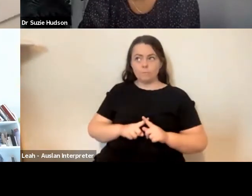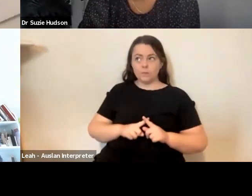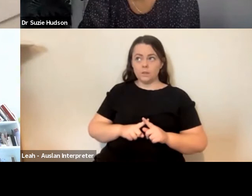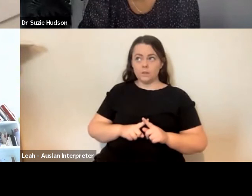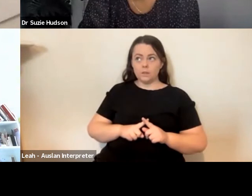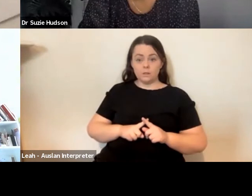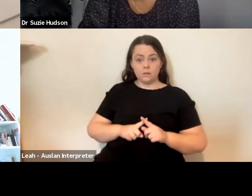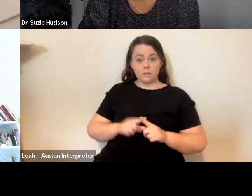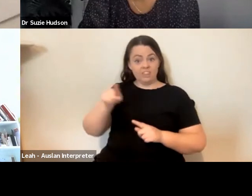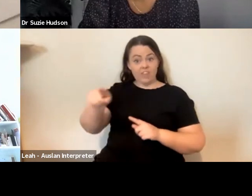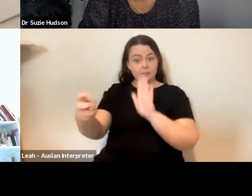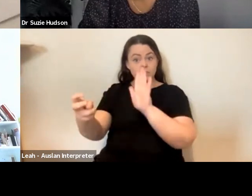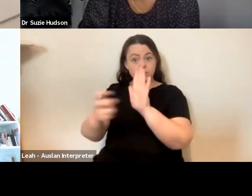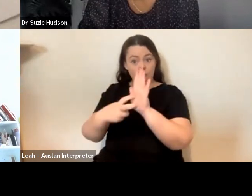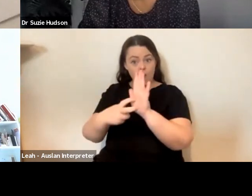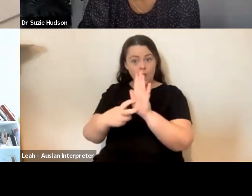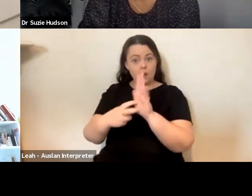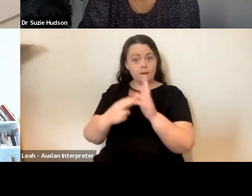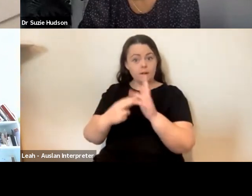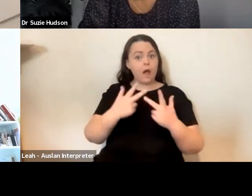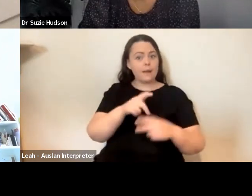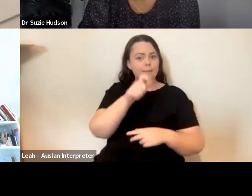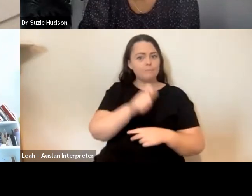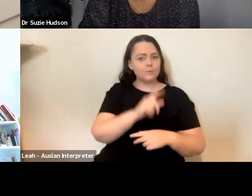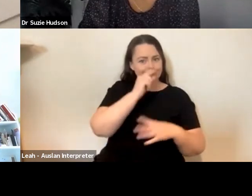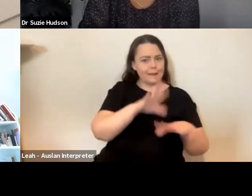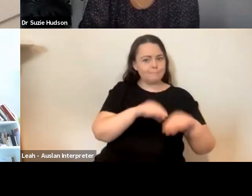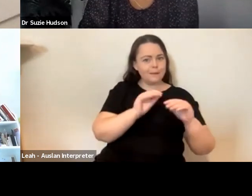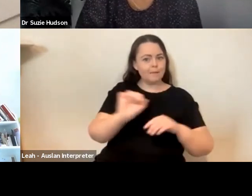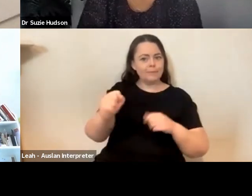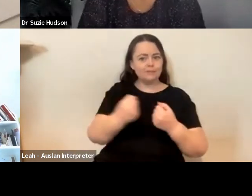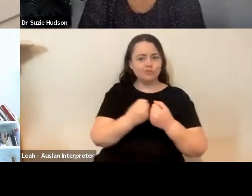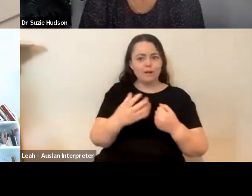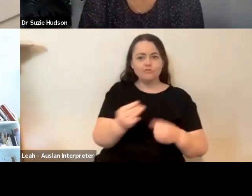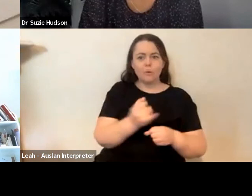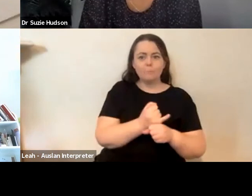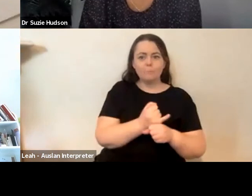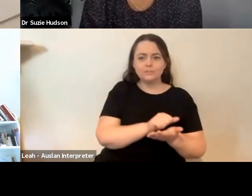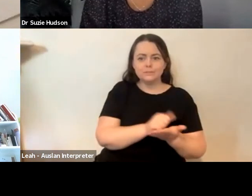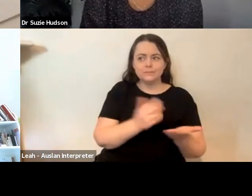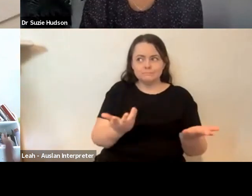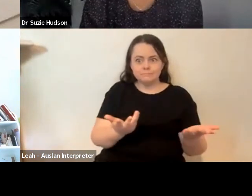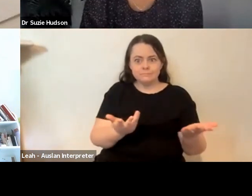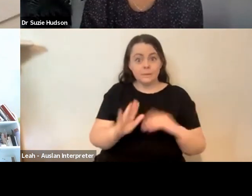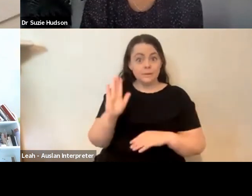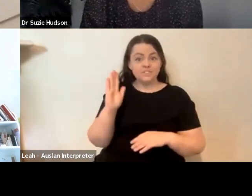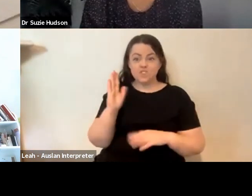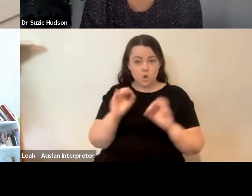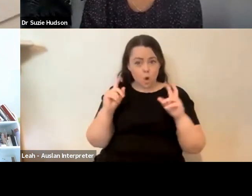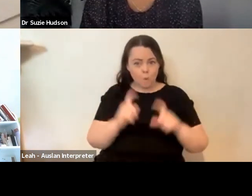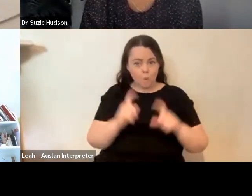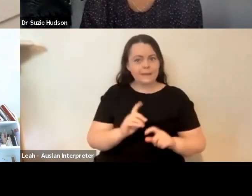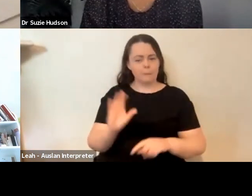pick up their dose from the chemist. Like this isn't really, it's not really that complicated, but it never happened